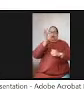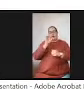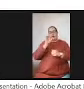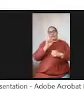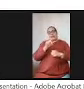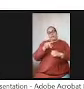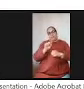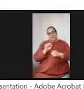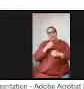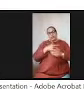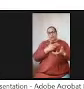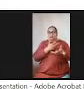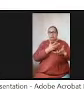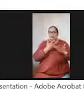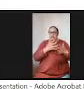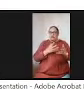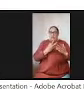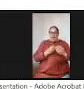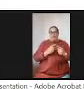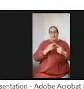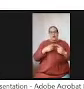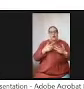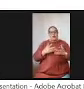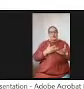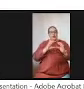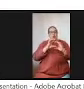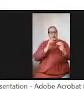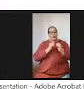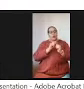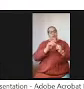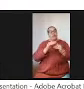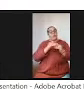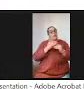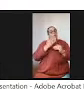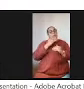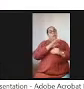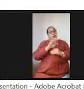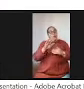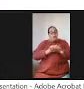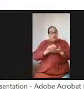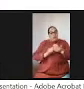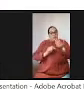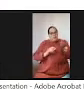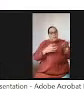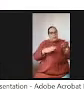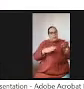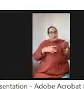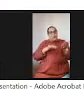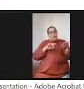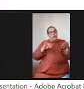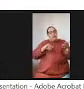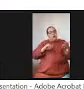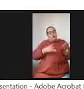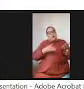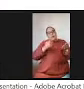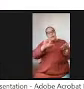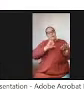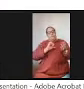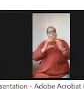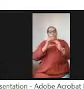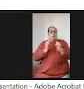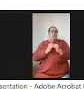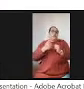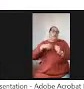on. We have corresponded with them in writing. We are still looking to receive a correspondence from